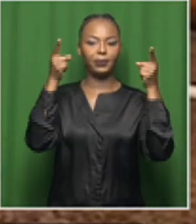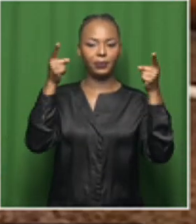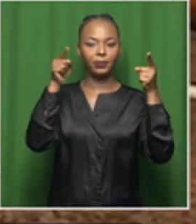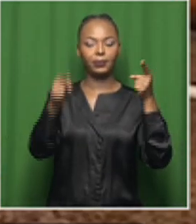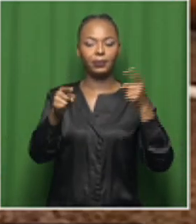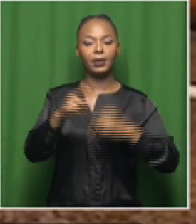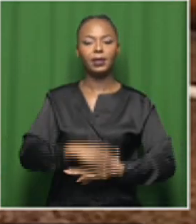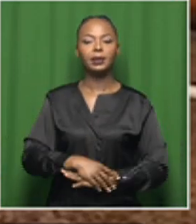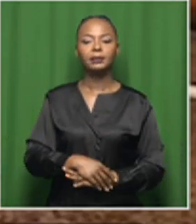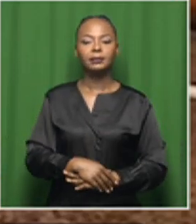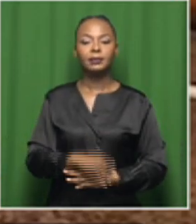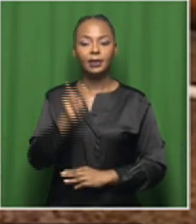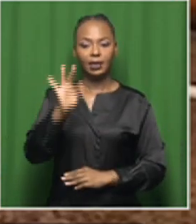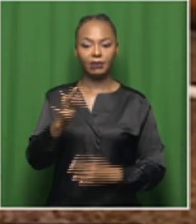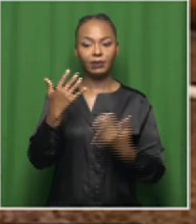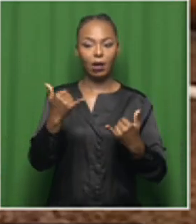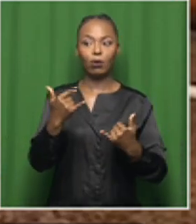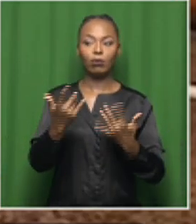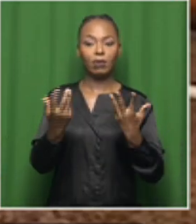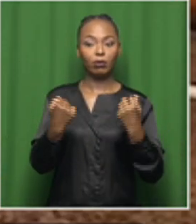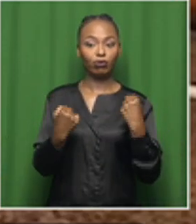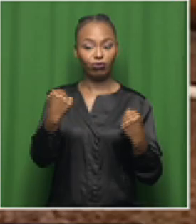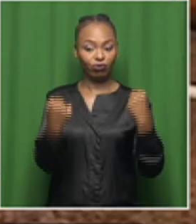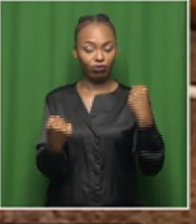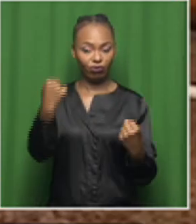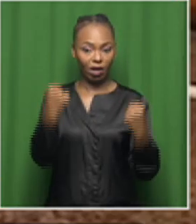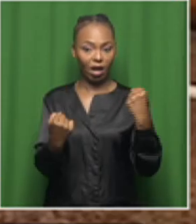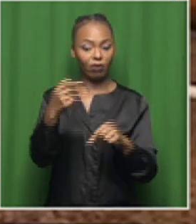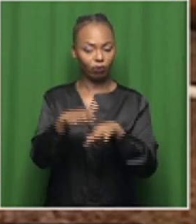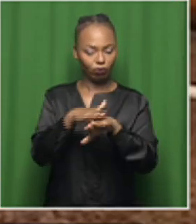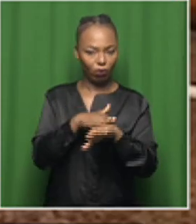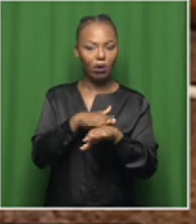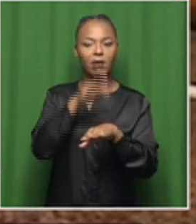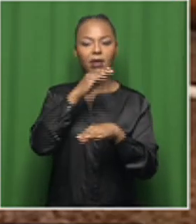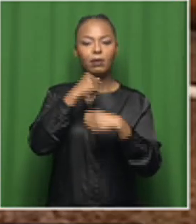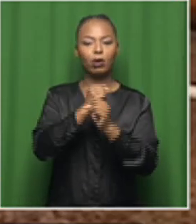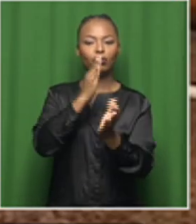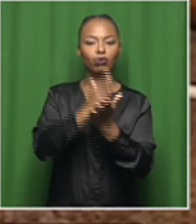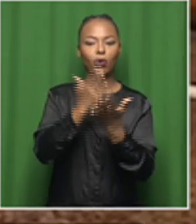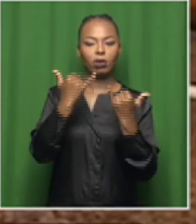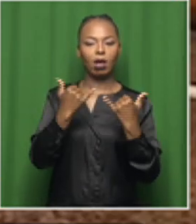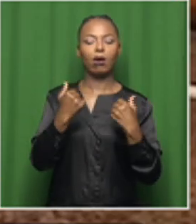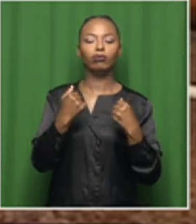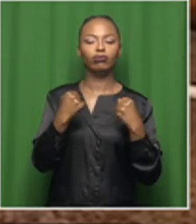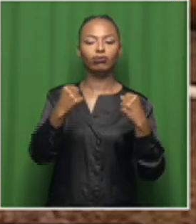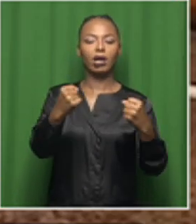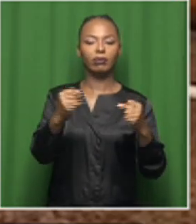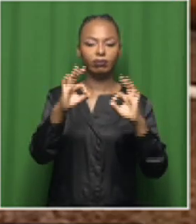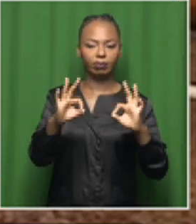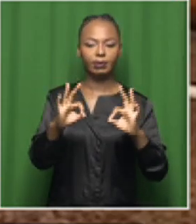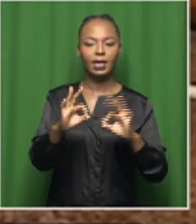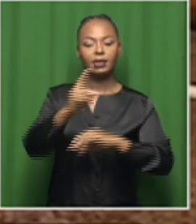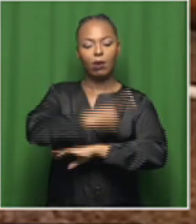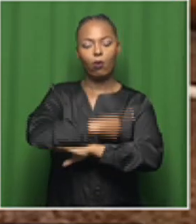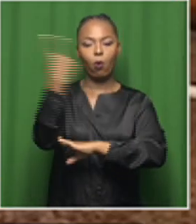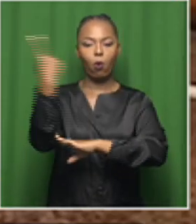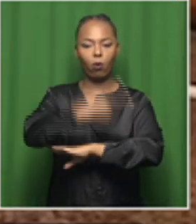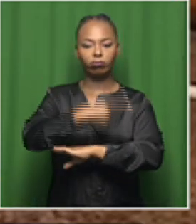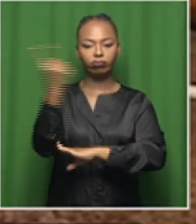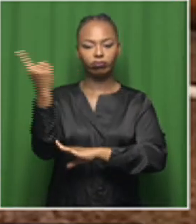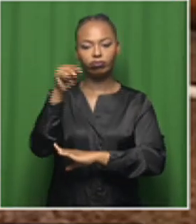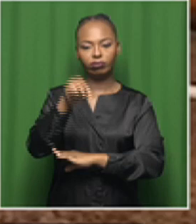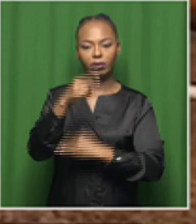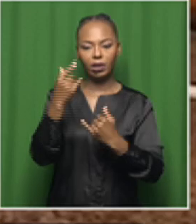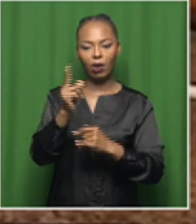they get in trouble, you've got time to react. Ensure your wipers are working before you set off into the rain. Turn your lights on during rain just to